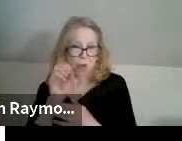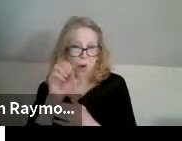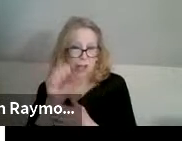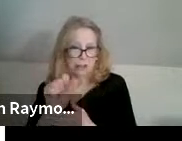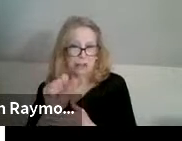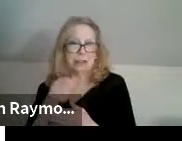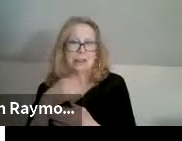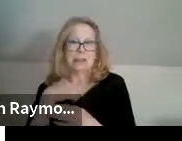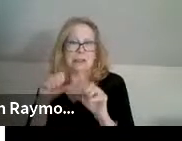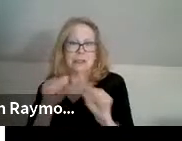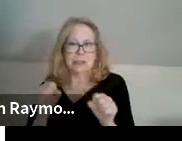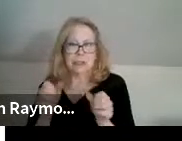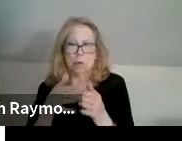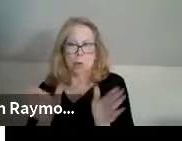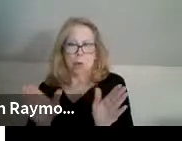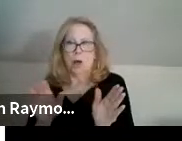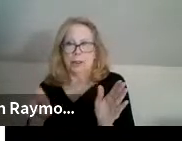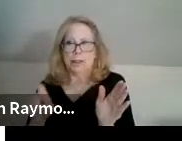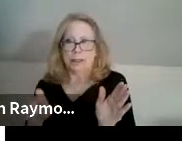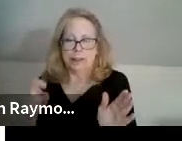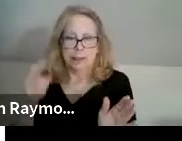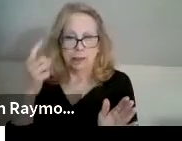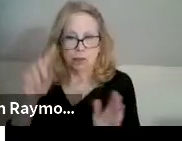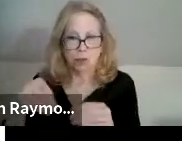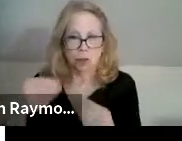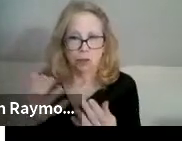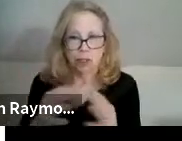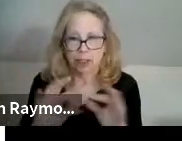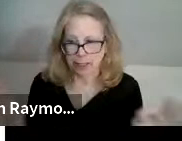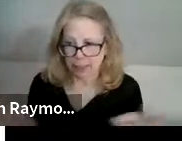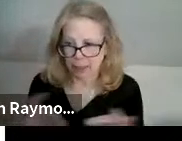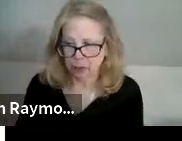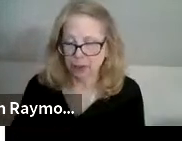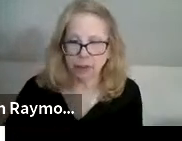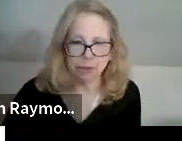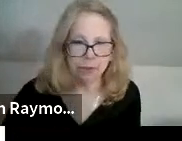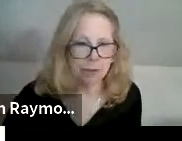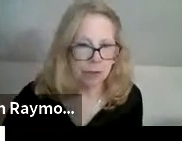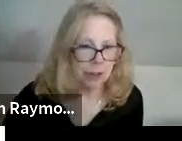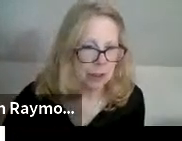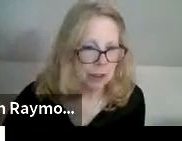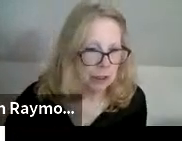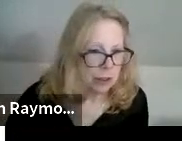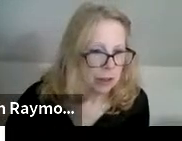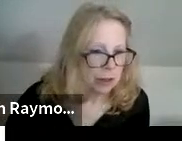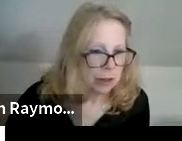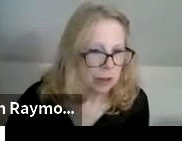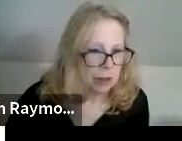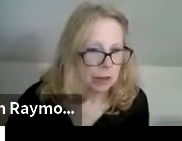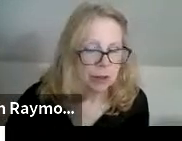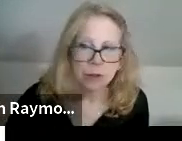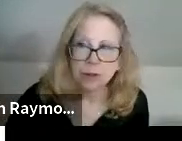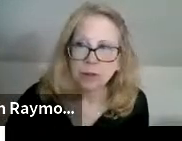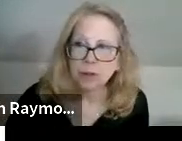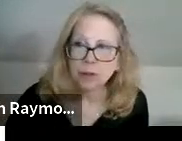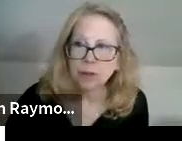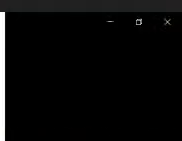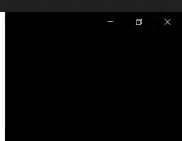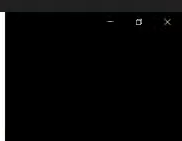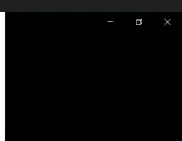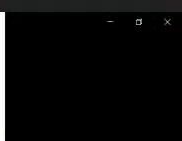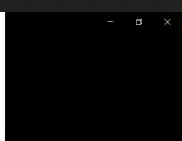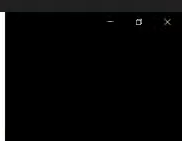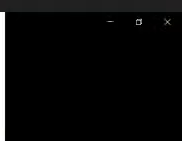a system-wide means for providing captioning. So you don't need the phone to do that on